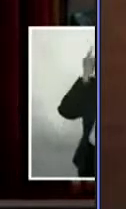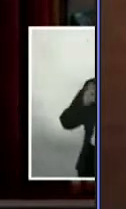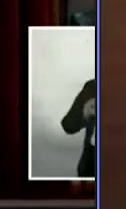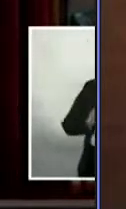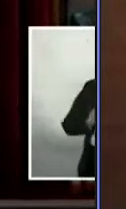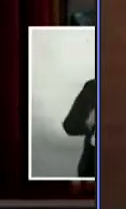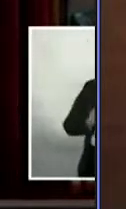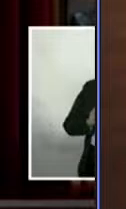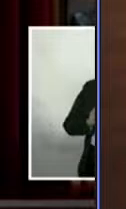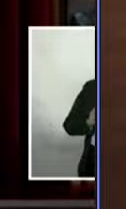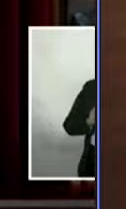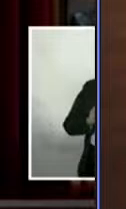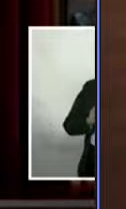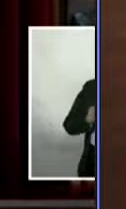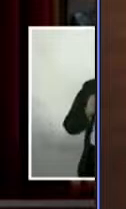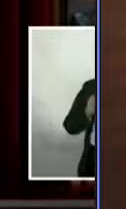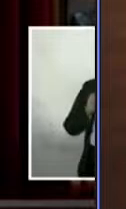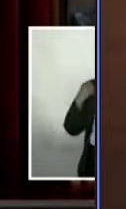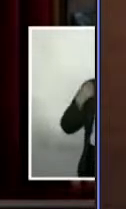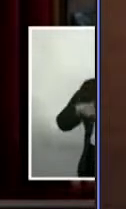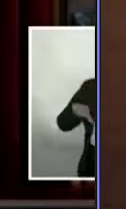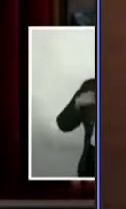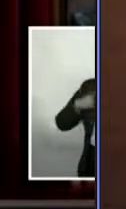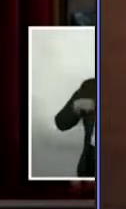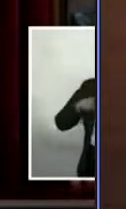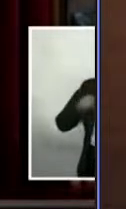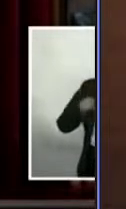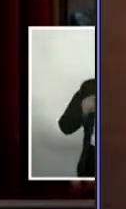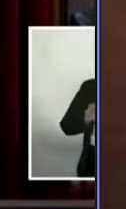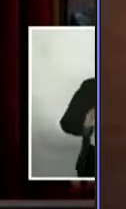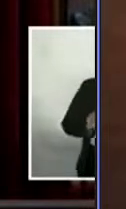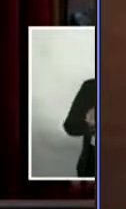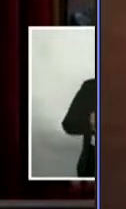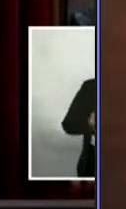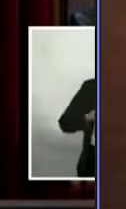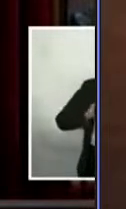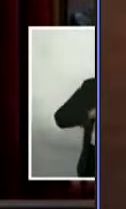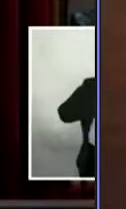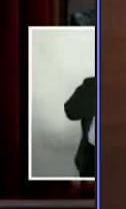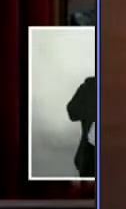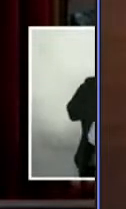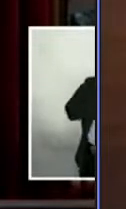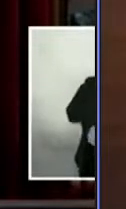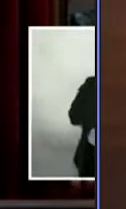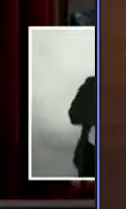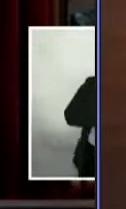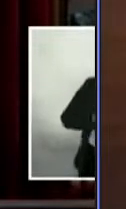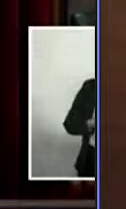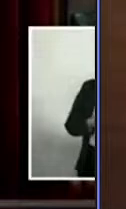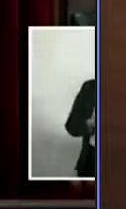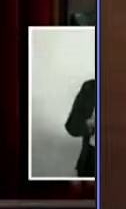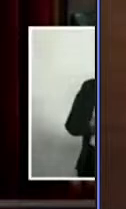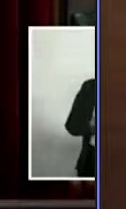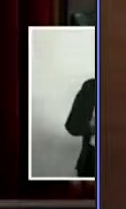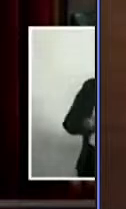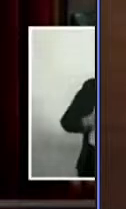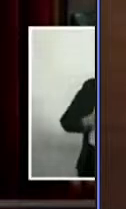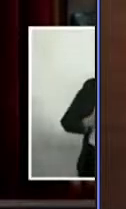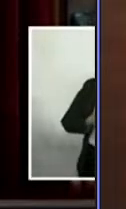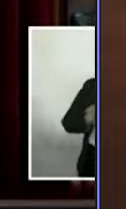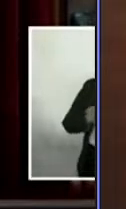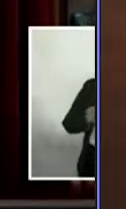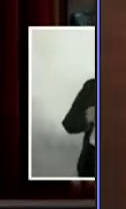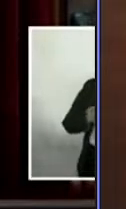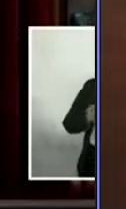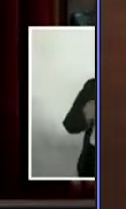market for opportunities in the independent power producing sector. We applaud the work of Richards Bay IDZ, who are working